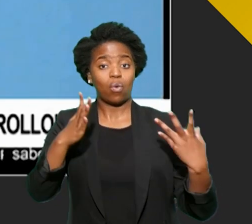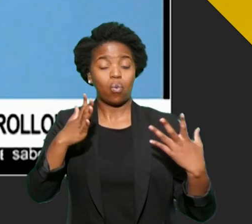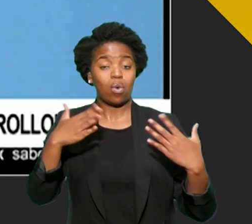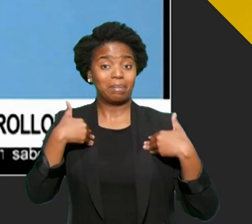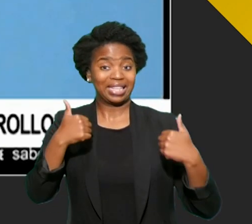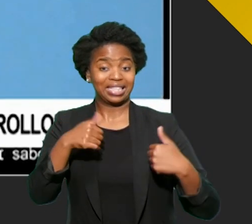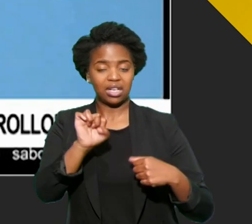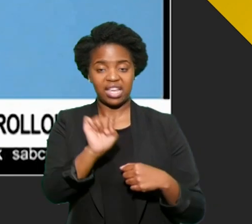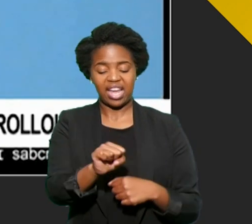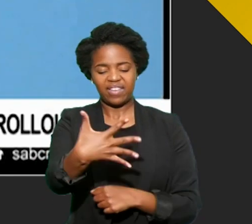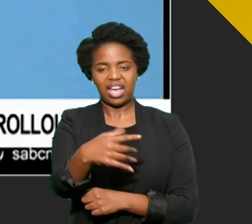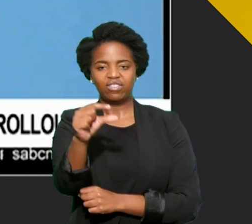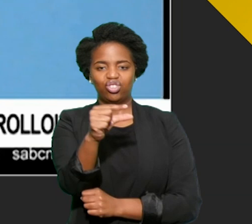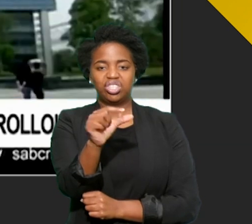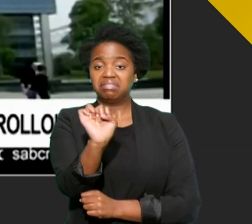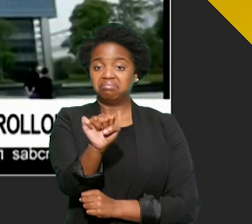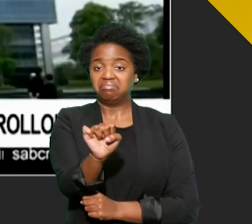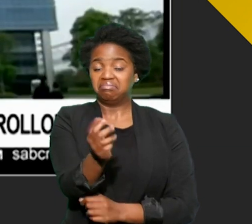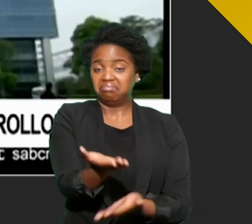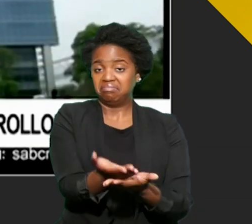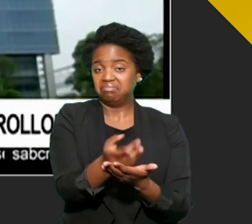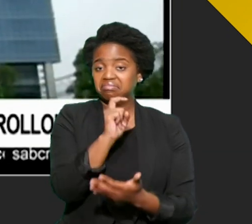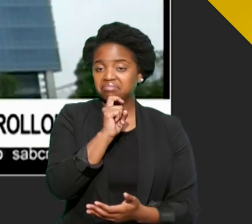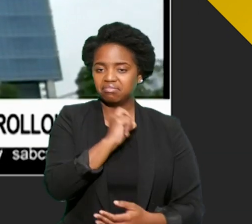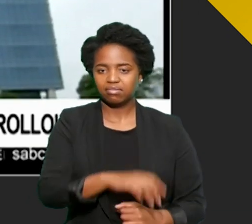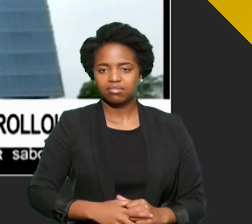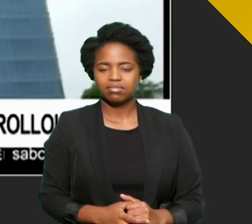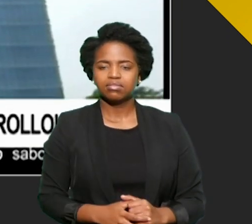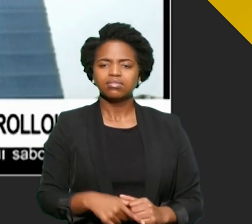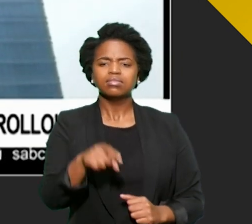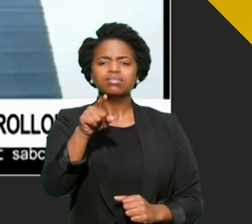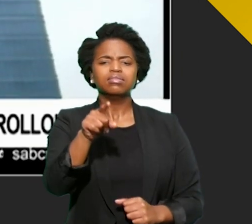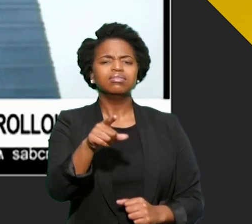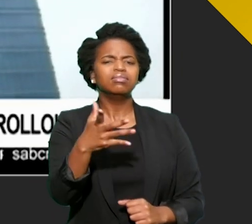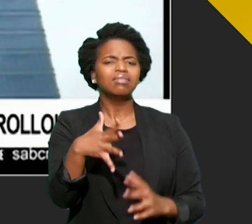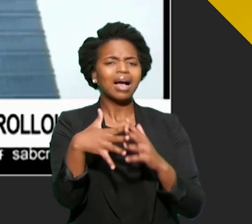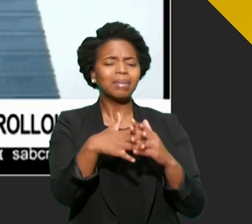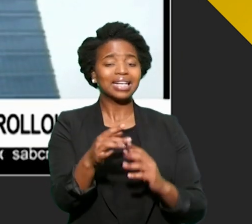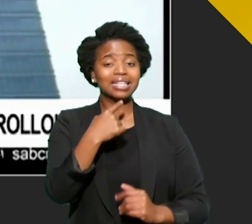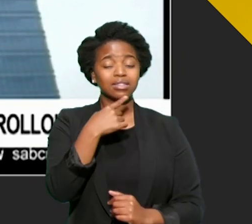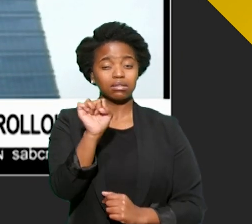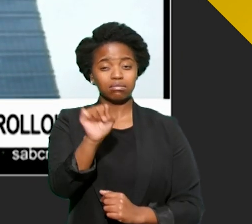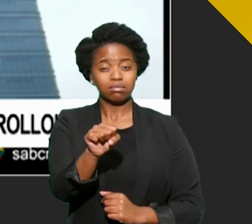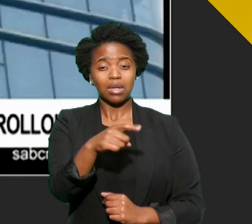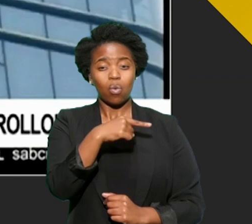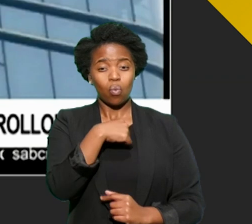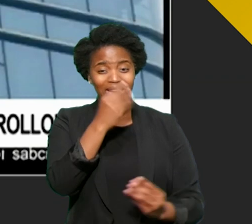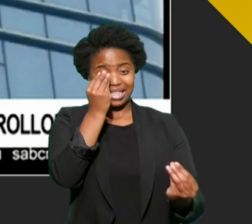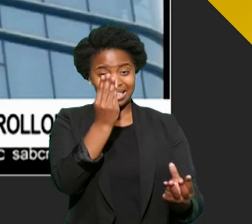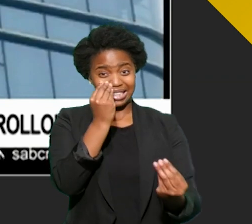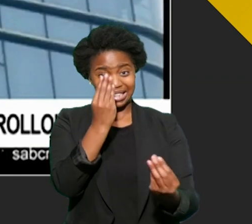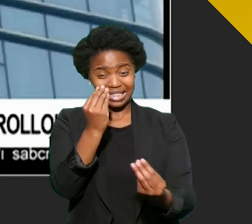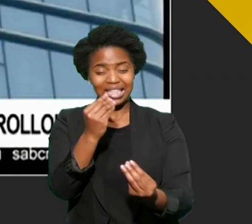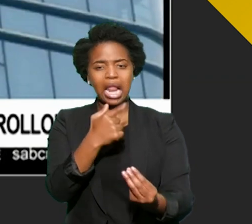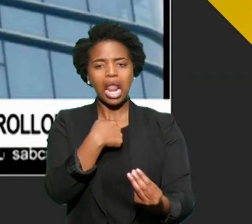use 5G as its backbone. The United States has also warned that intelligence sharing with countries that